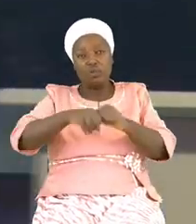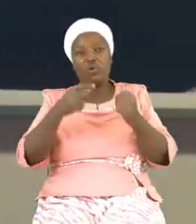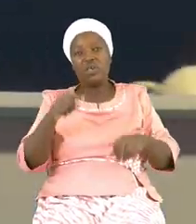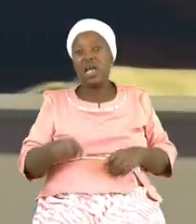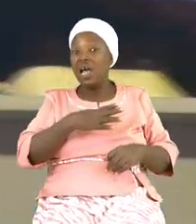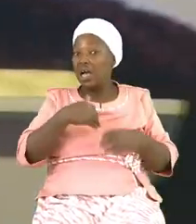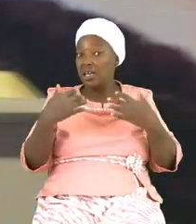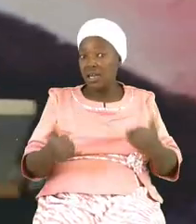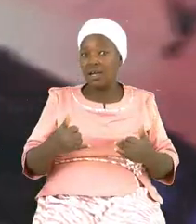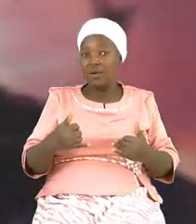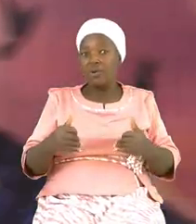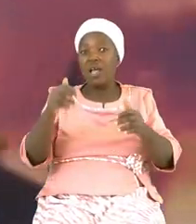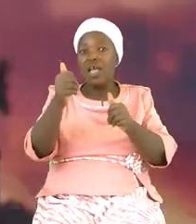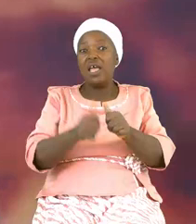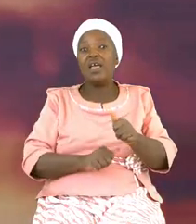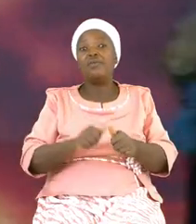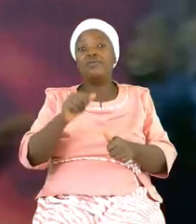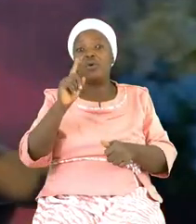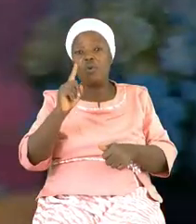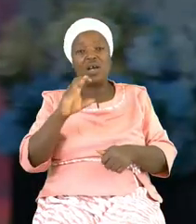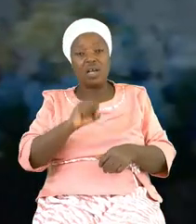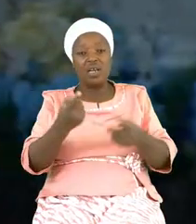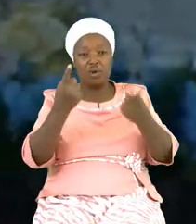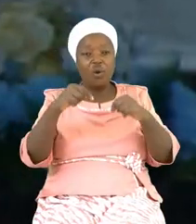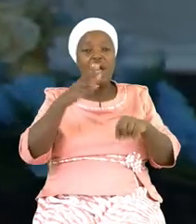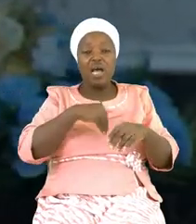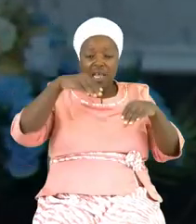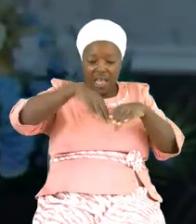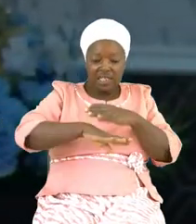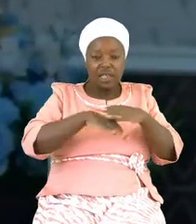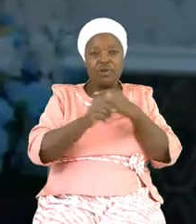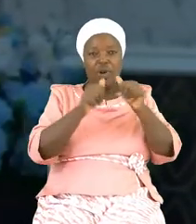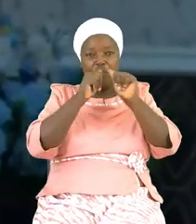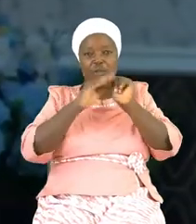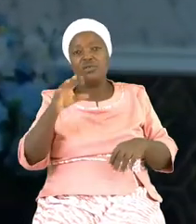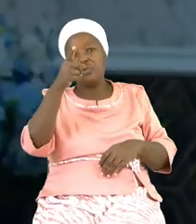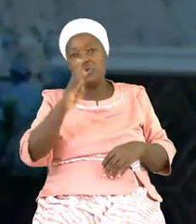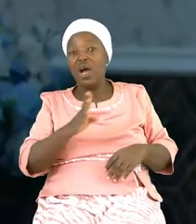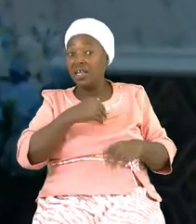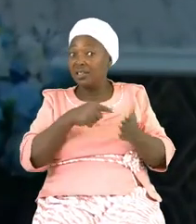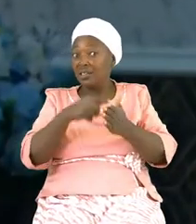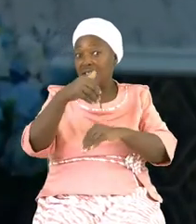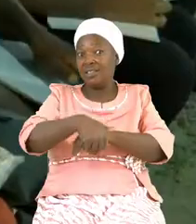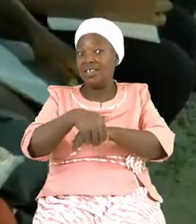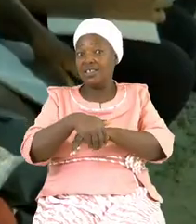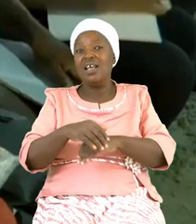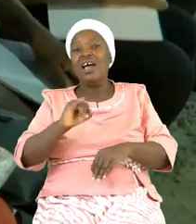now everybody can enter into the blessing of God. And tonight, I invite